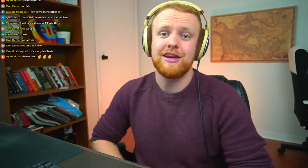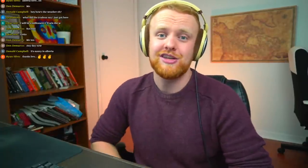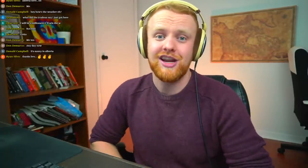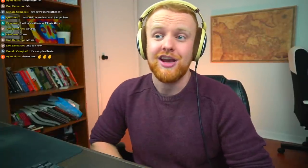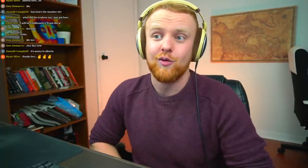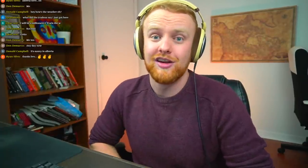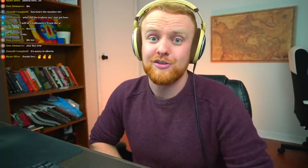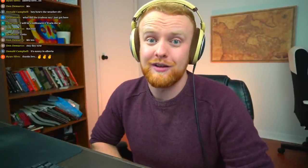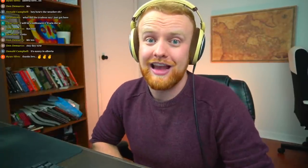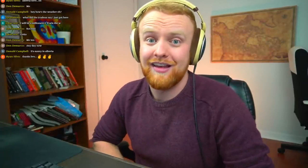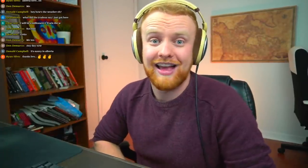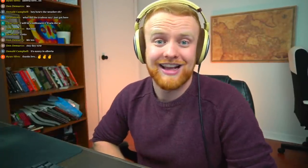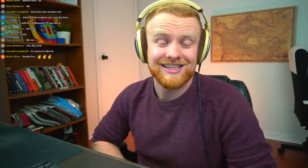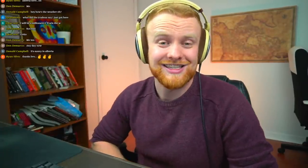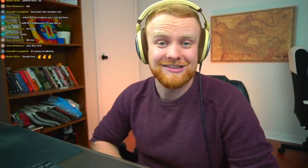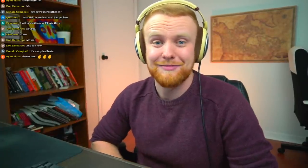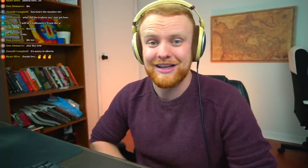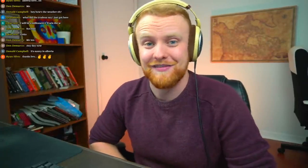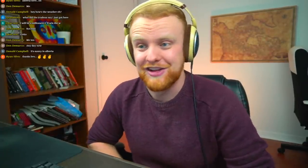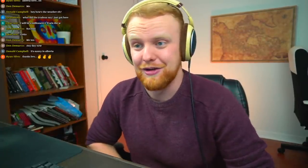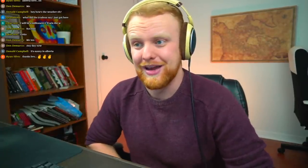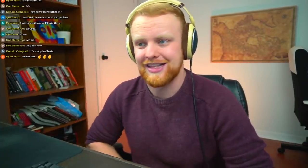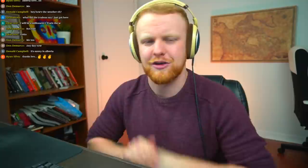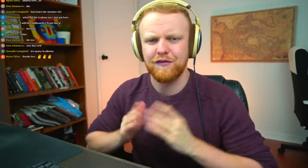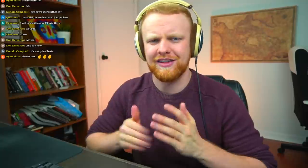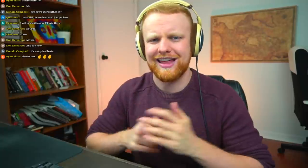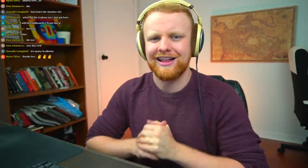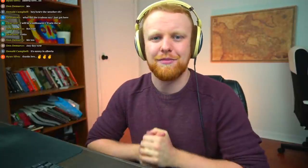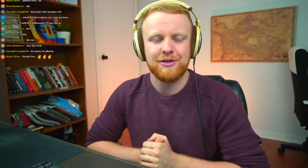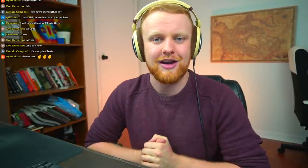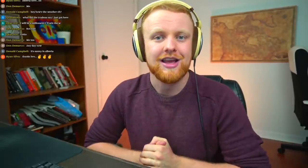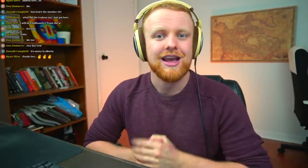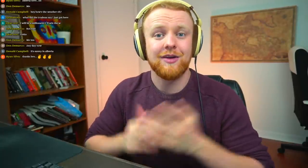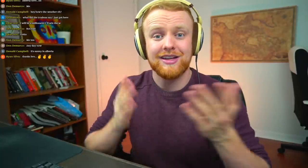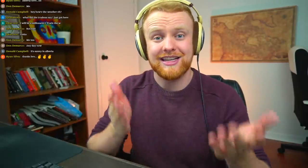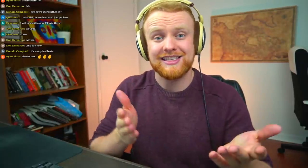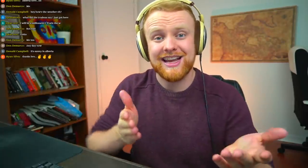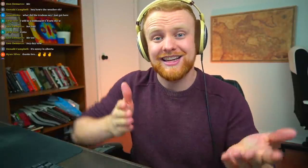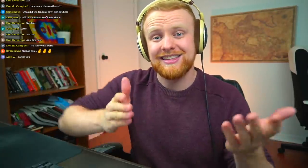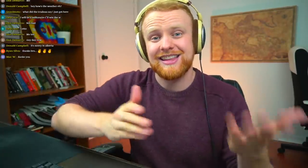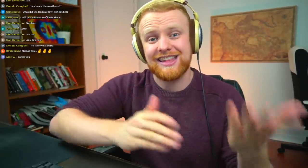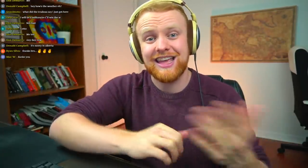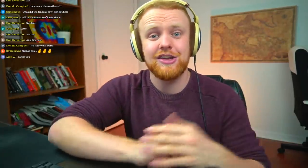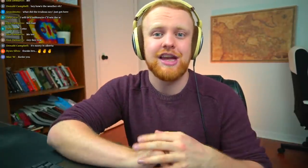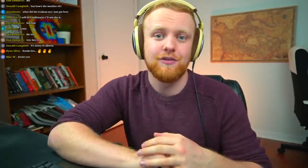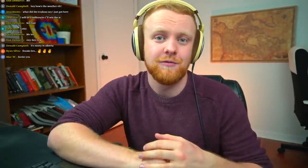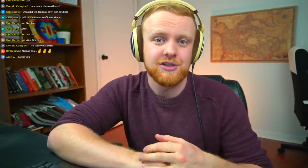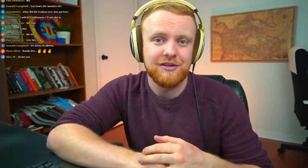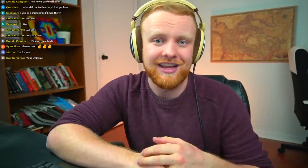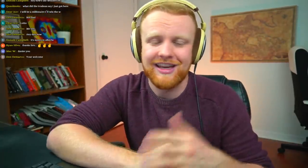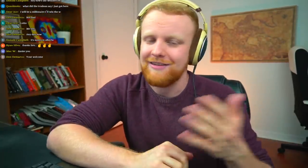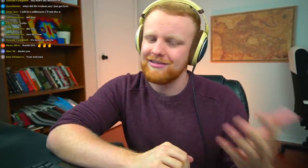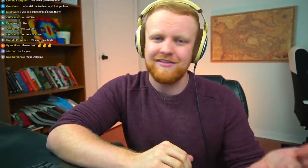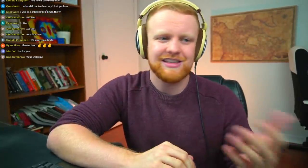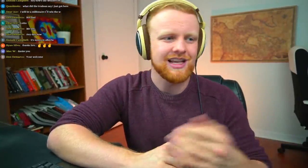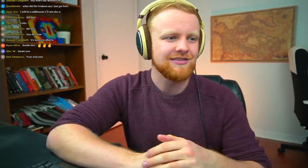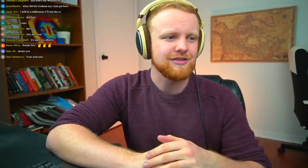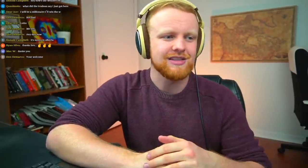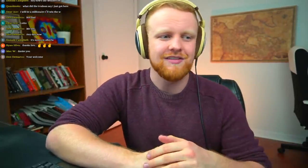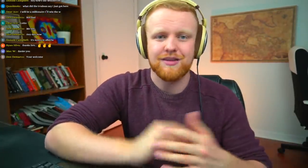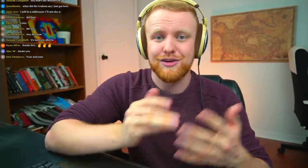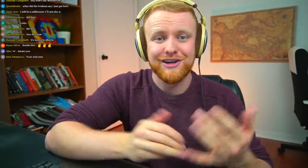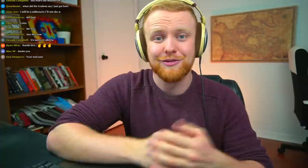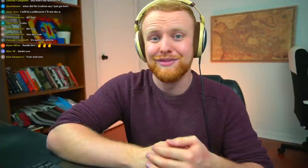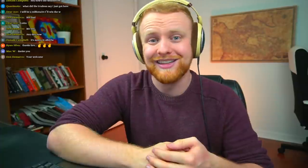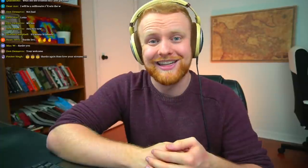that information once we have access to it. I'll make a video about it. So hopefully that'll help you out. And I want to take a second to say thank you to everyone for tuning in. Love these live